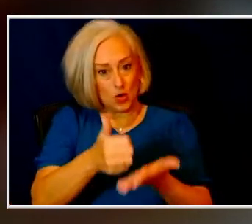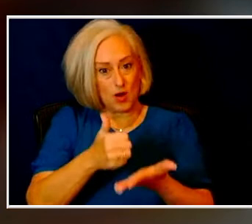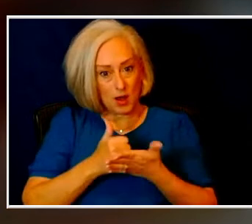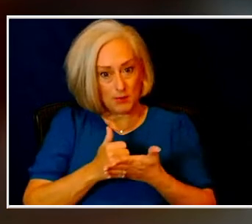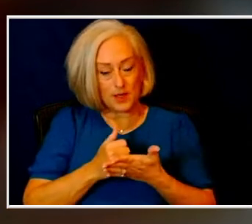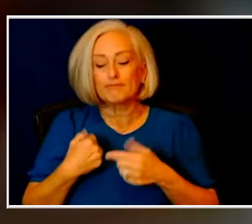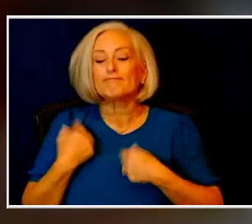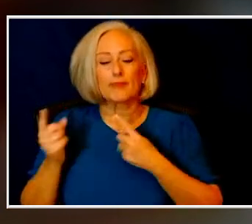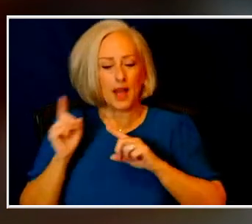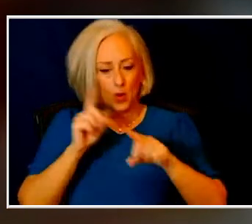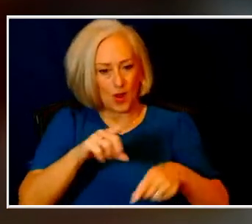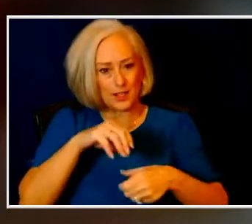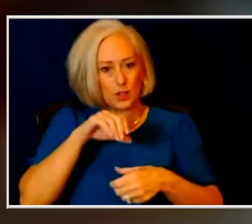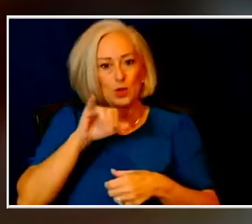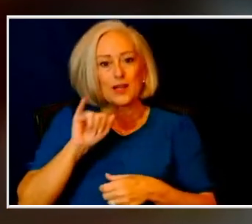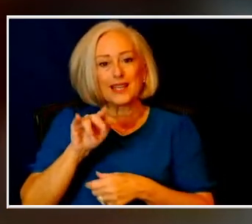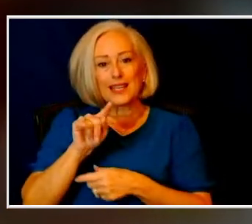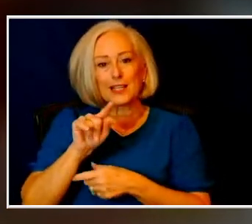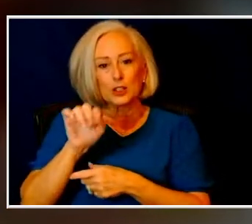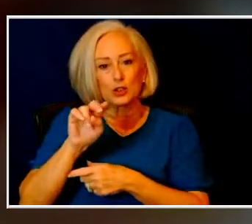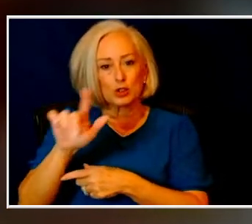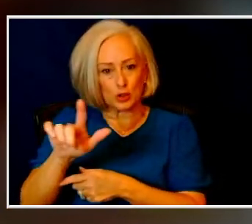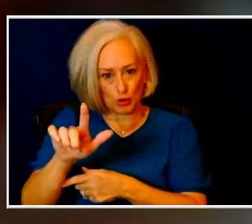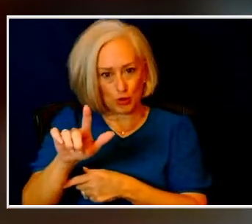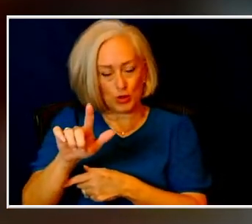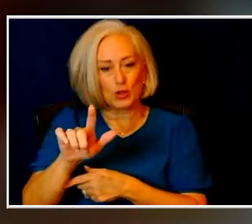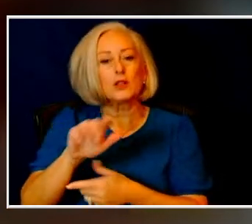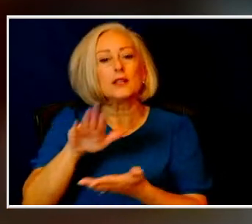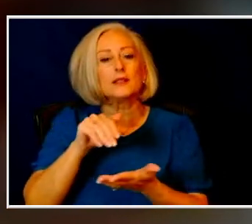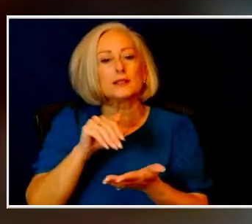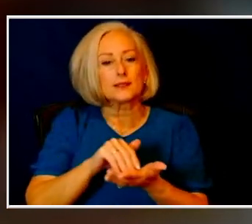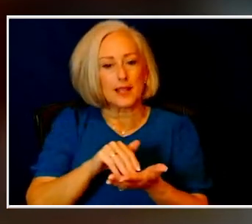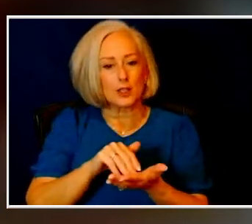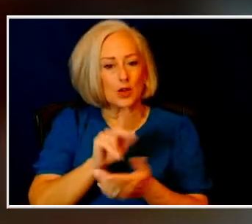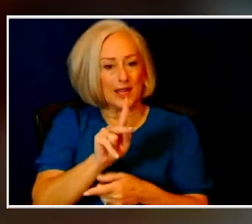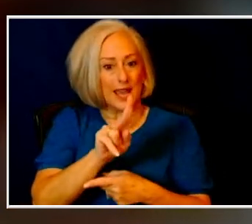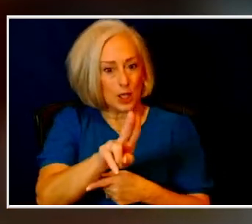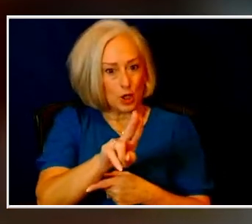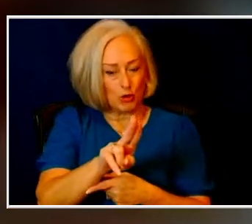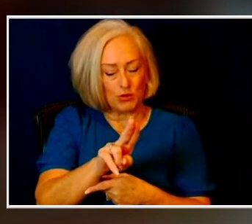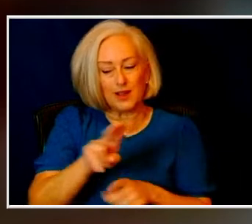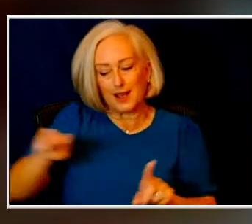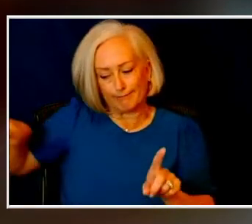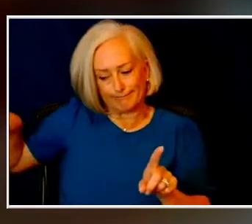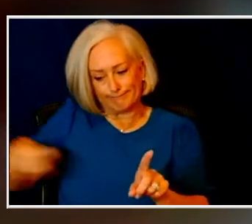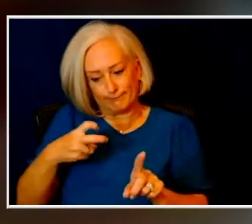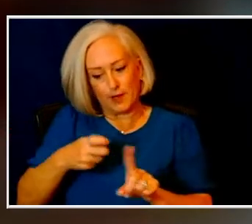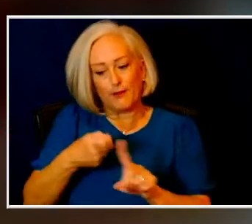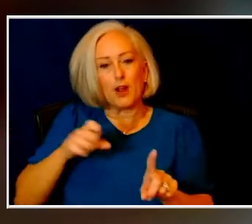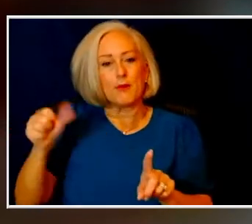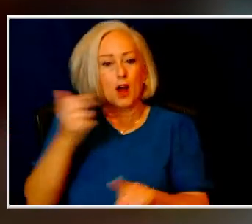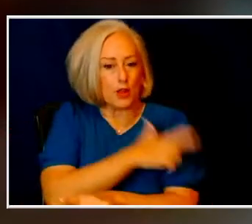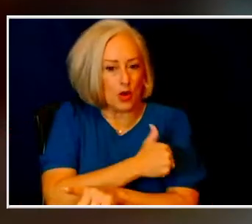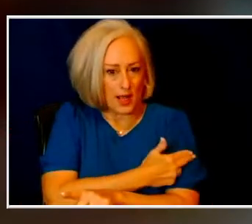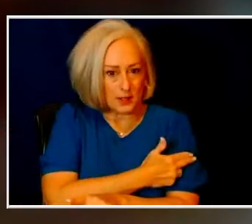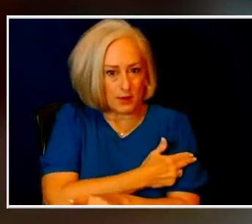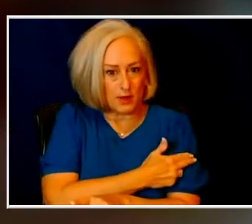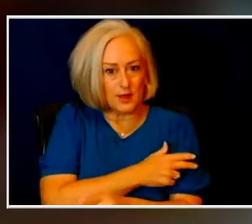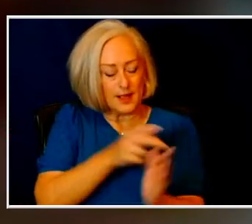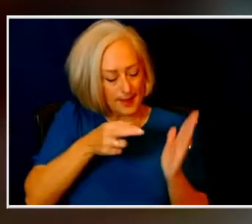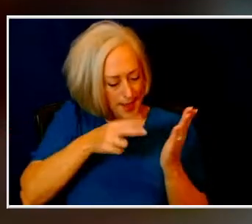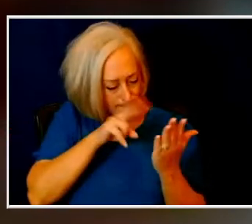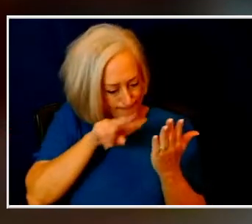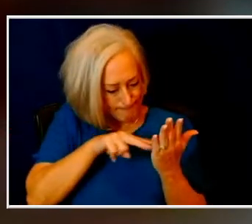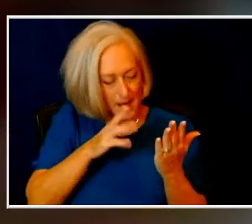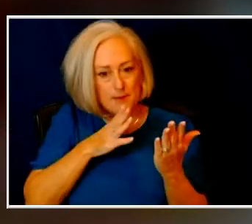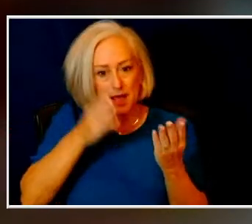at KU from another health system. I transferred over to KU, and they reviewed my records, and I knew that I had the metabolic